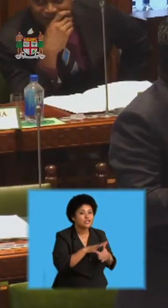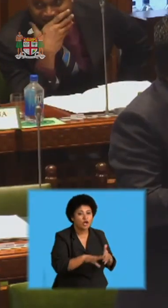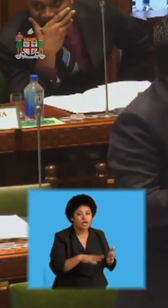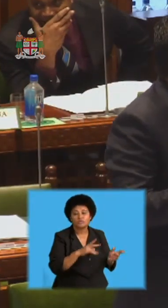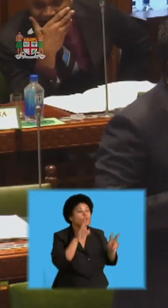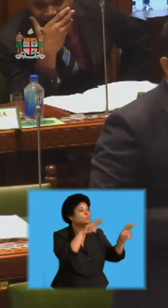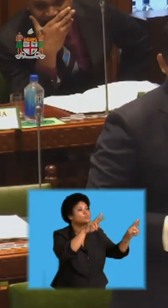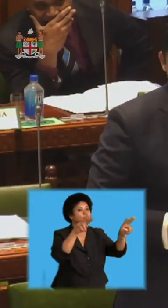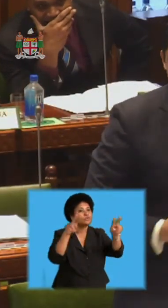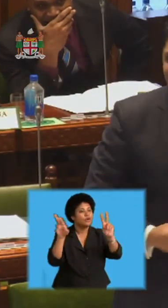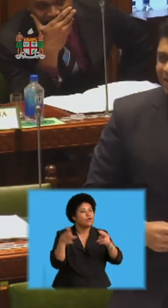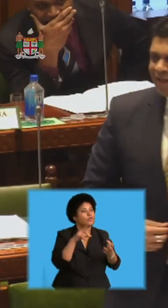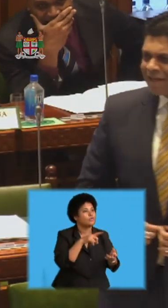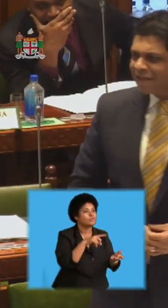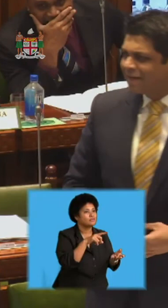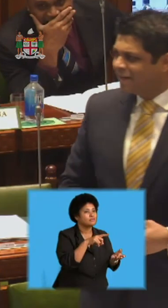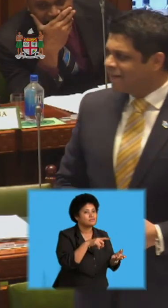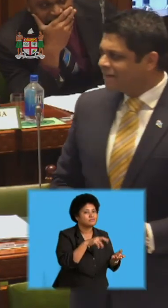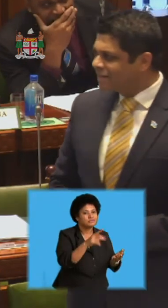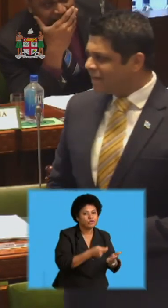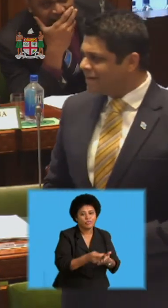that way. That's what they think.